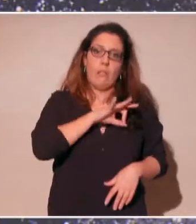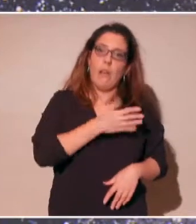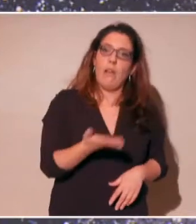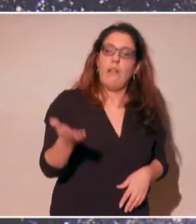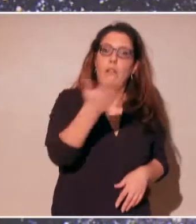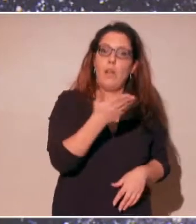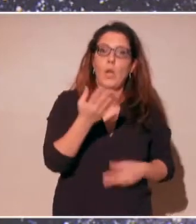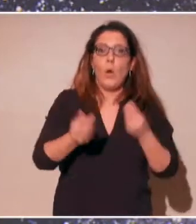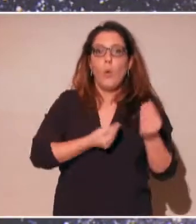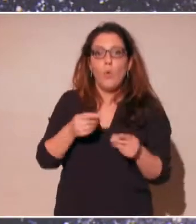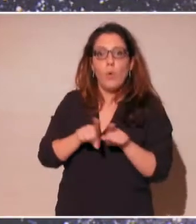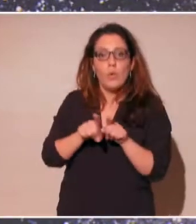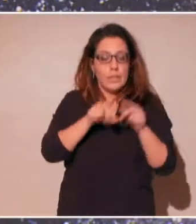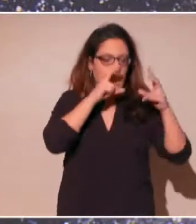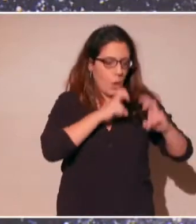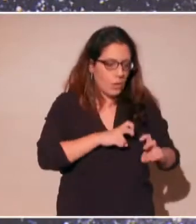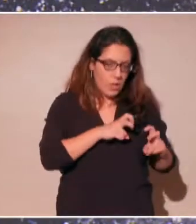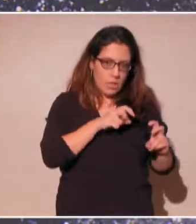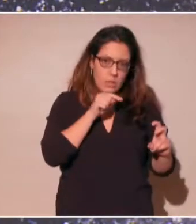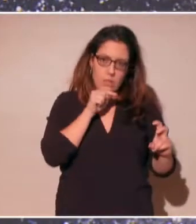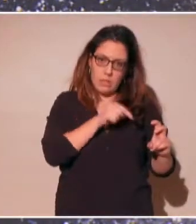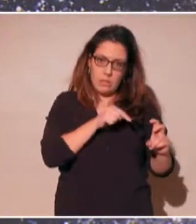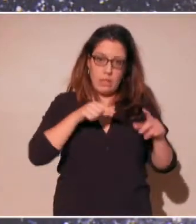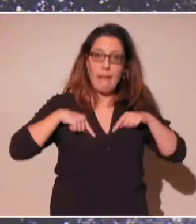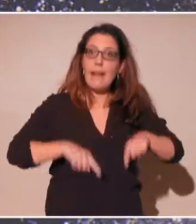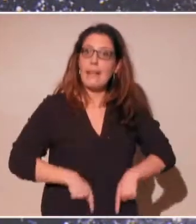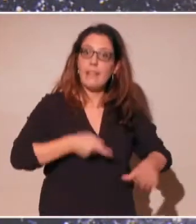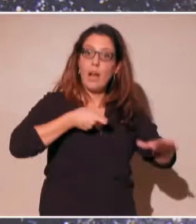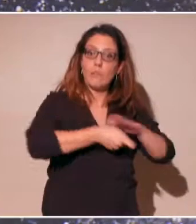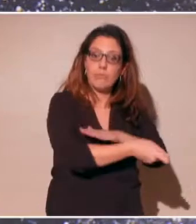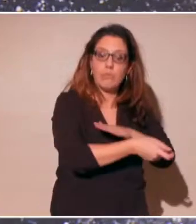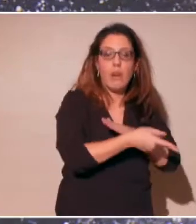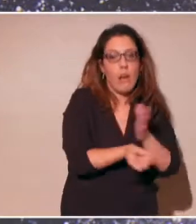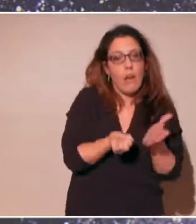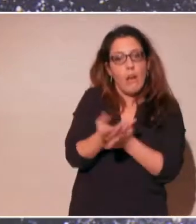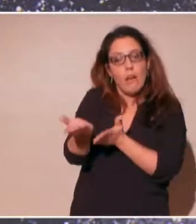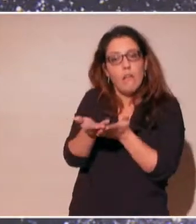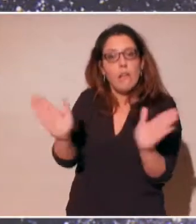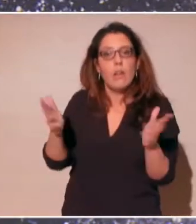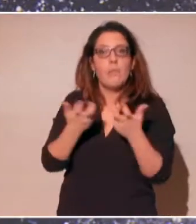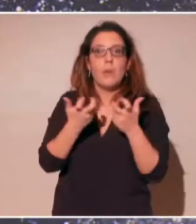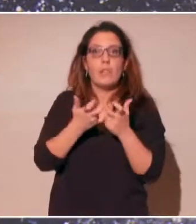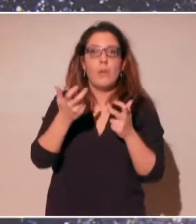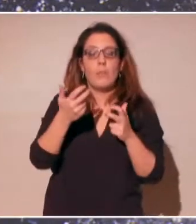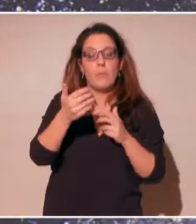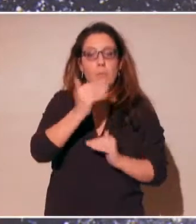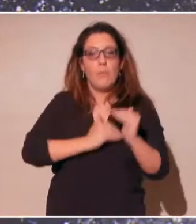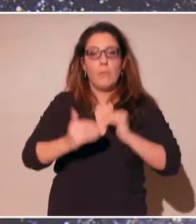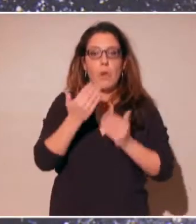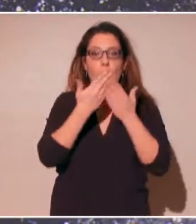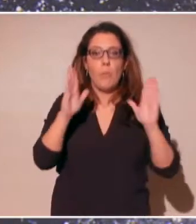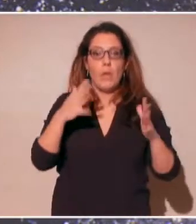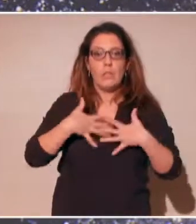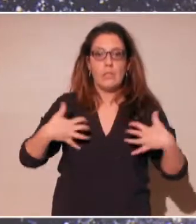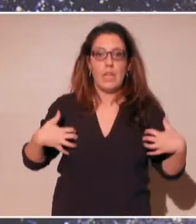health data, but also data that will come from any research areas which have been funded by the